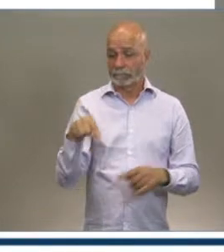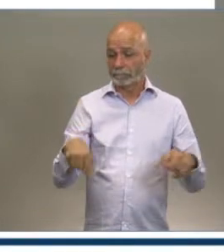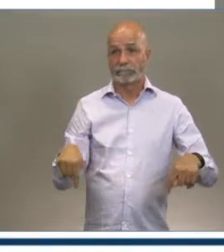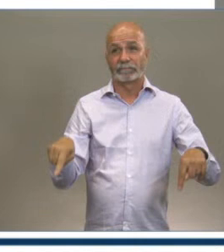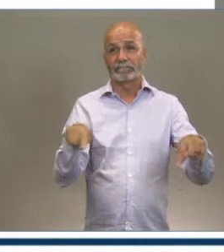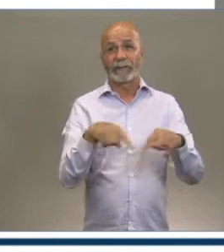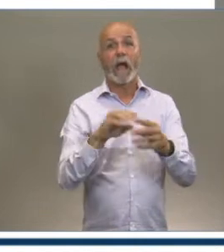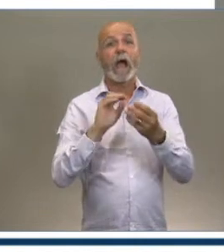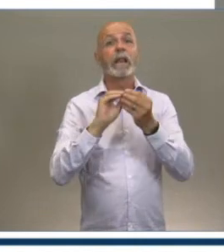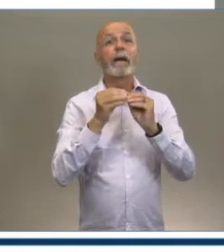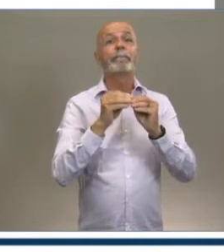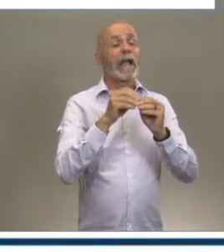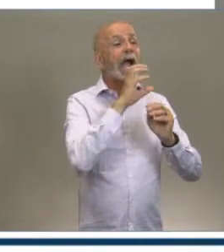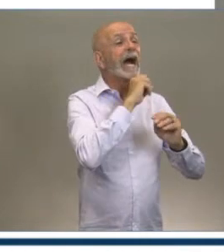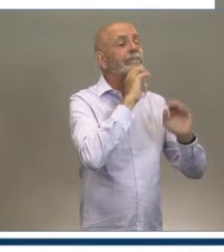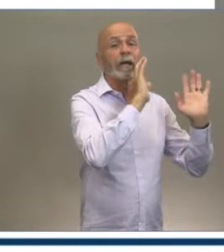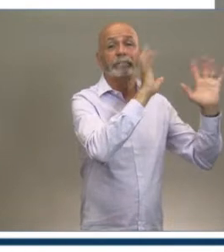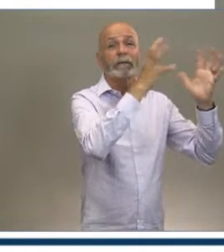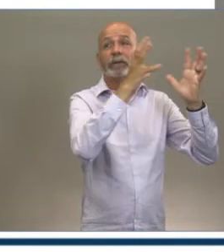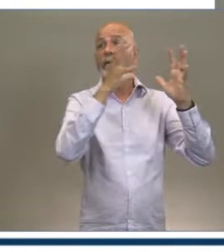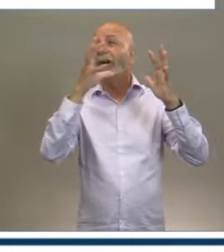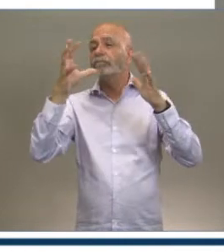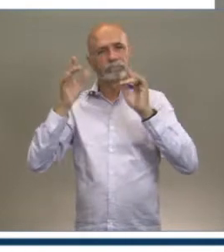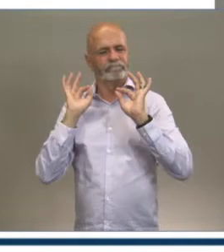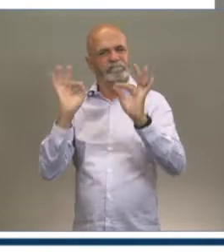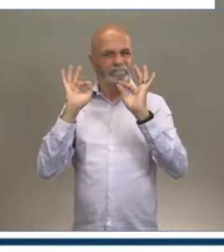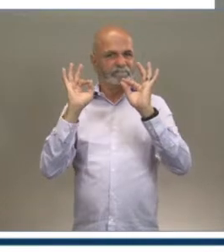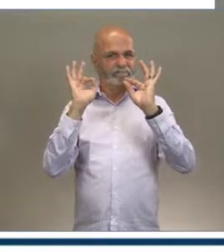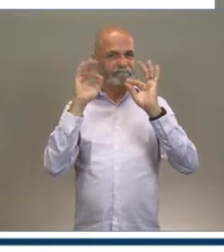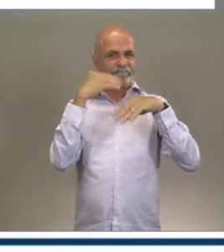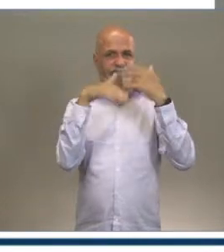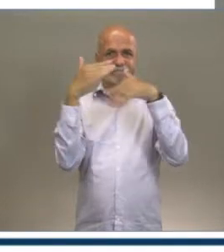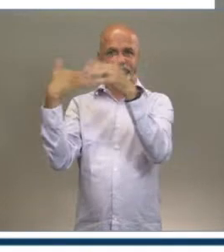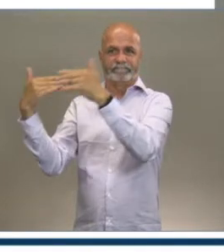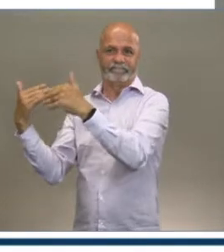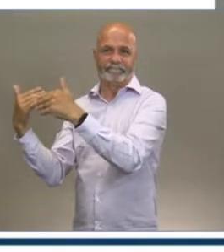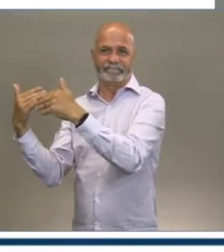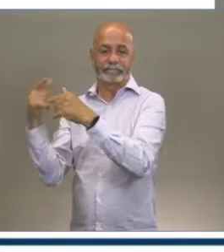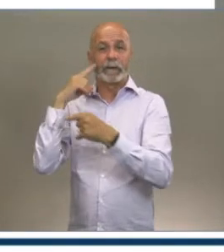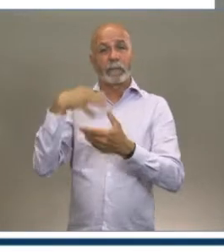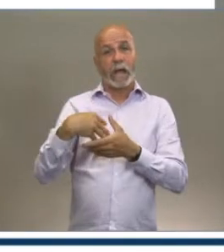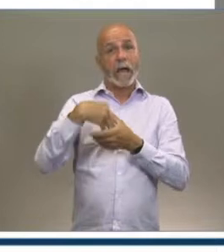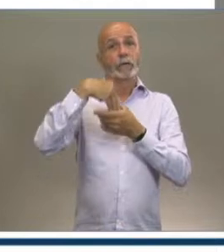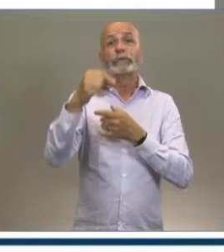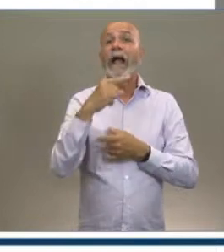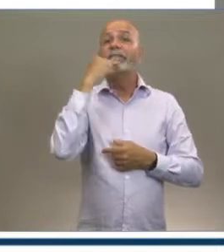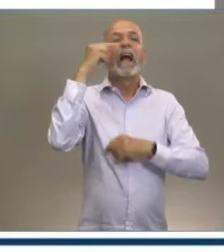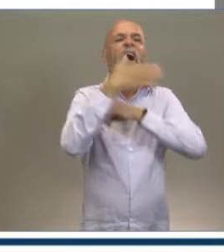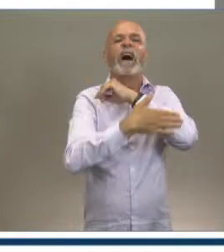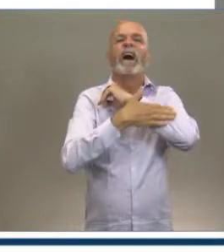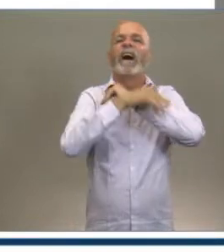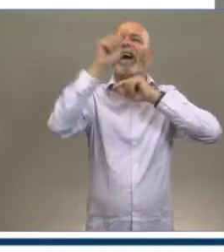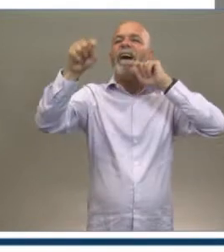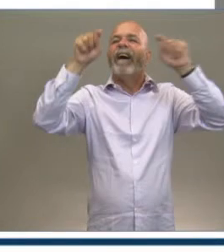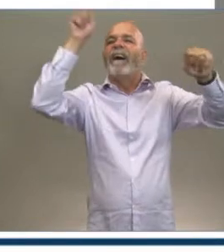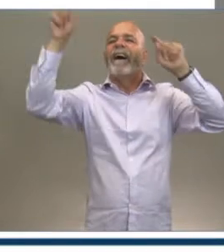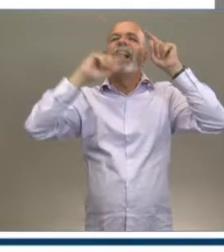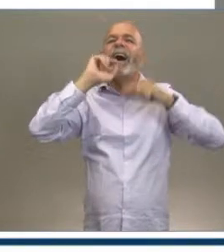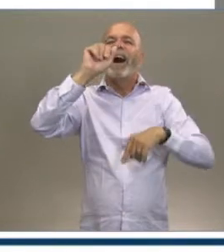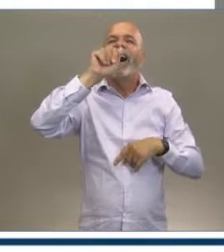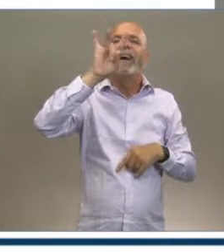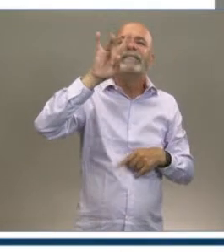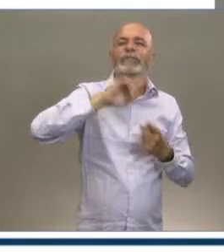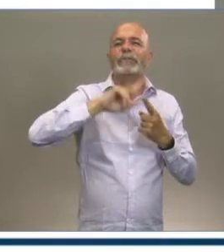So what we're looking at is what we do, especially outside of Halifax, to get especially that's 18 to 30-year-olds, especially